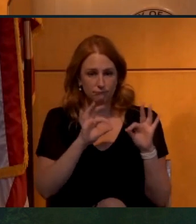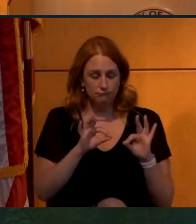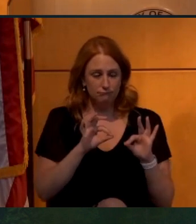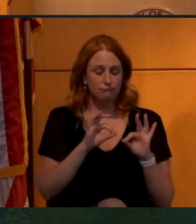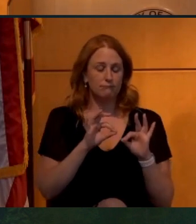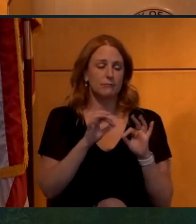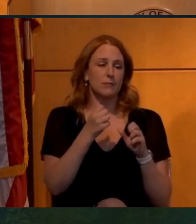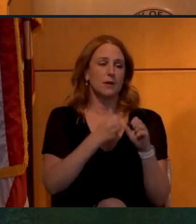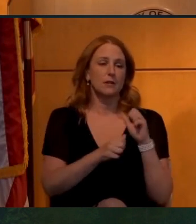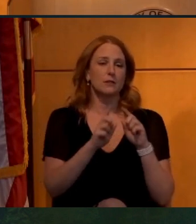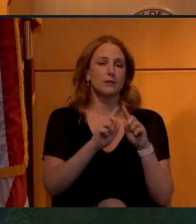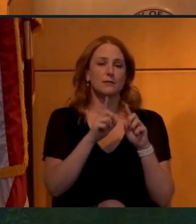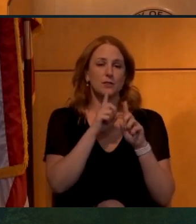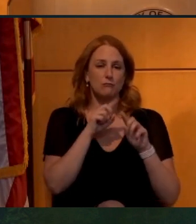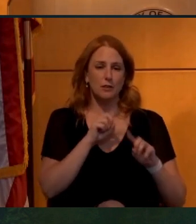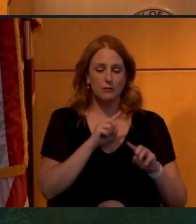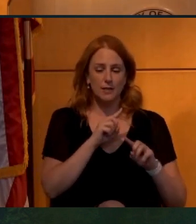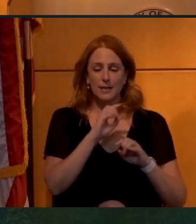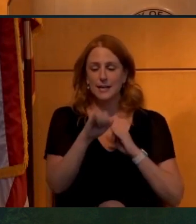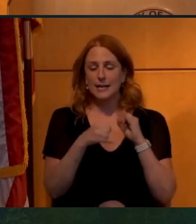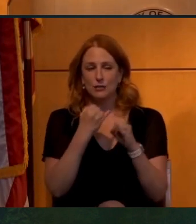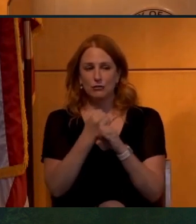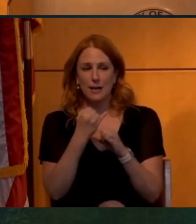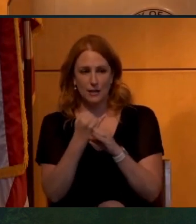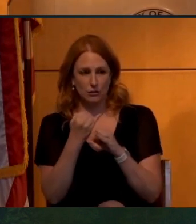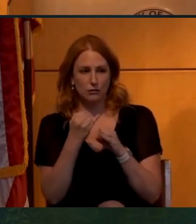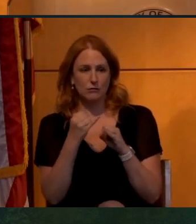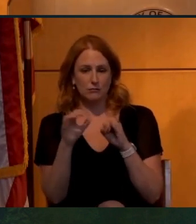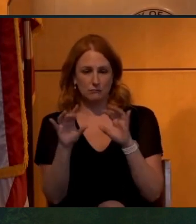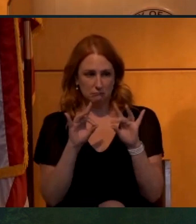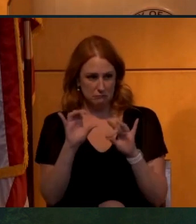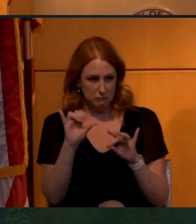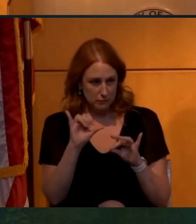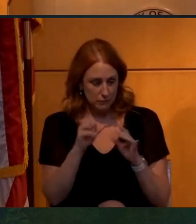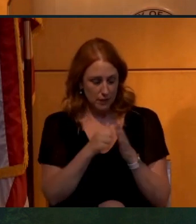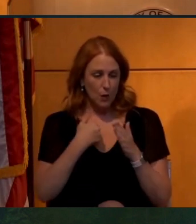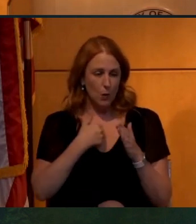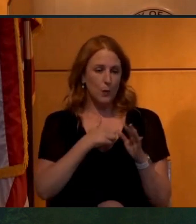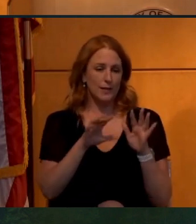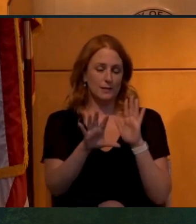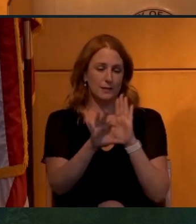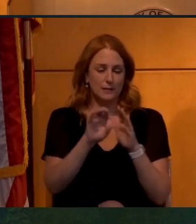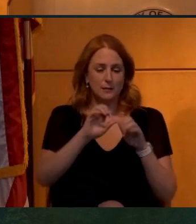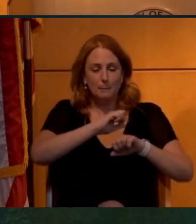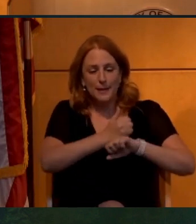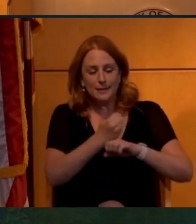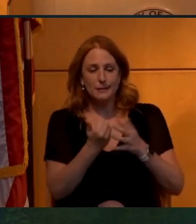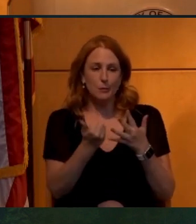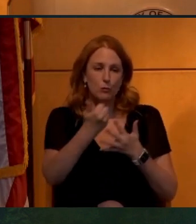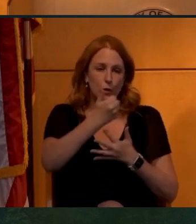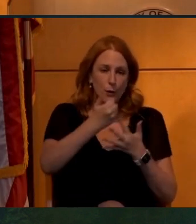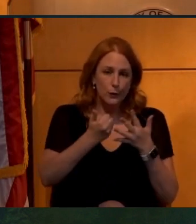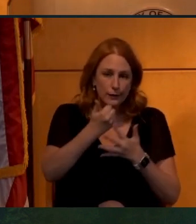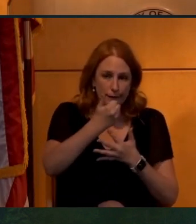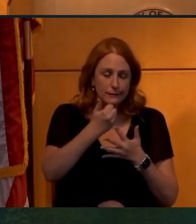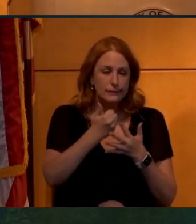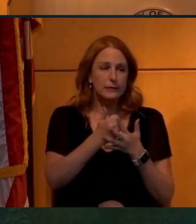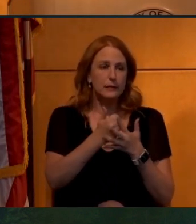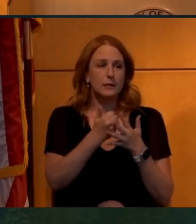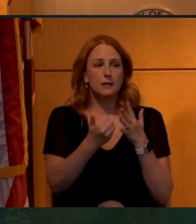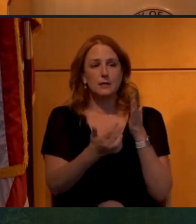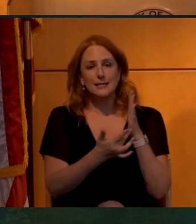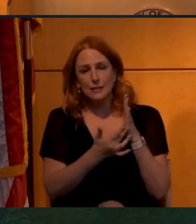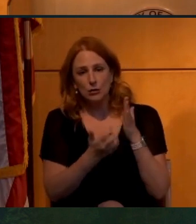directorates, as well as international contributions. And so we select our payloads based on priorities, science priorities and